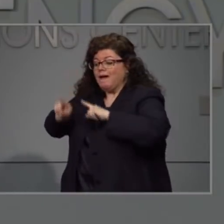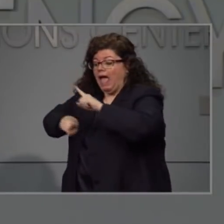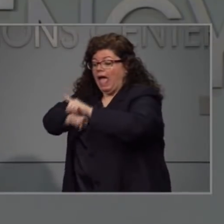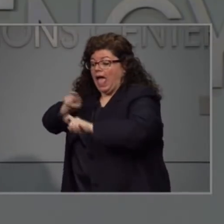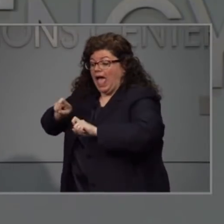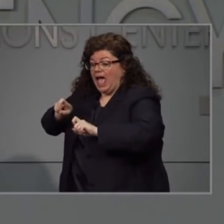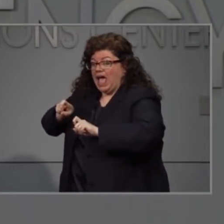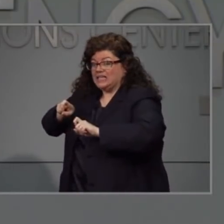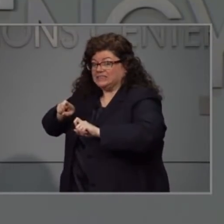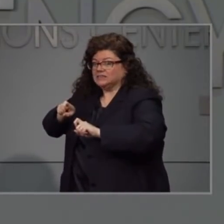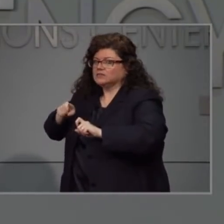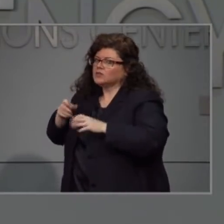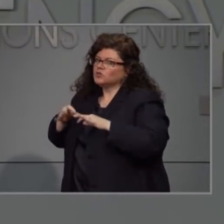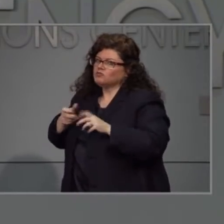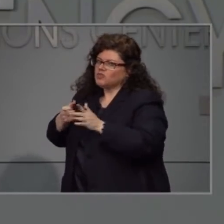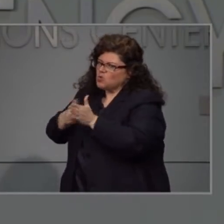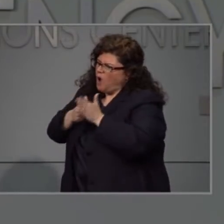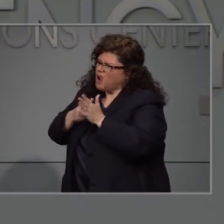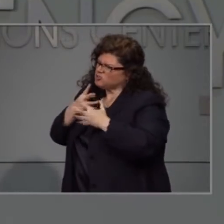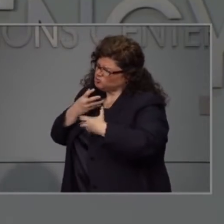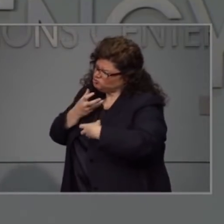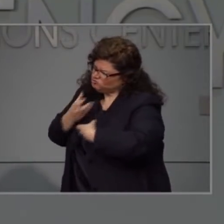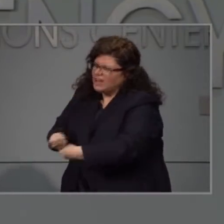very important to our work. Thank you.